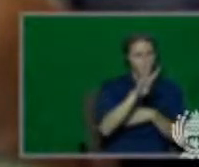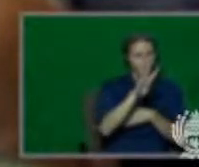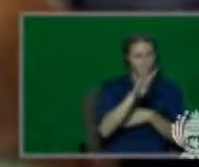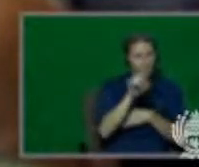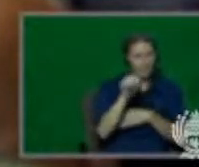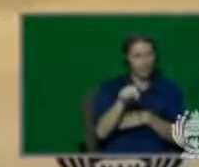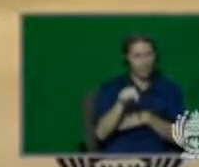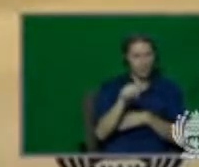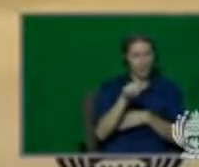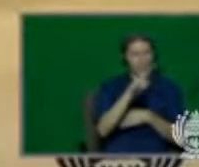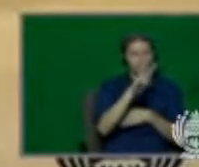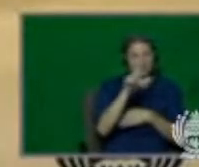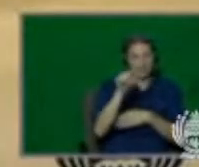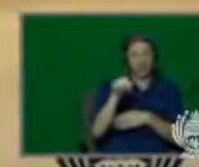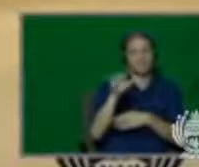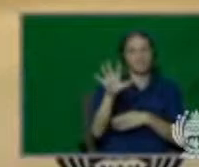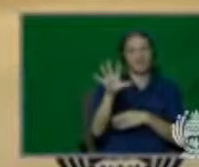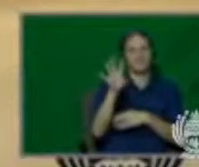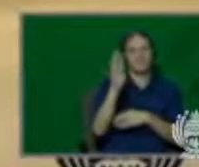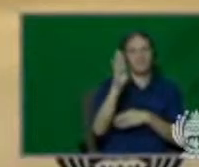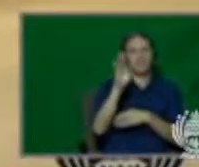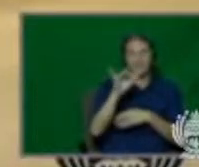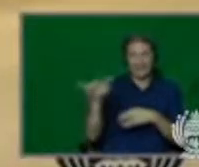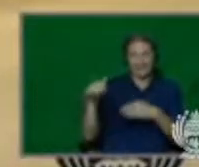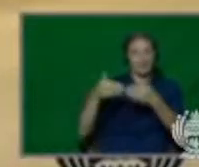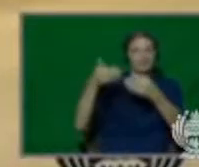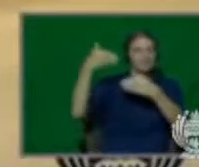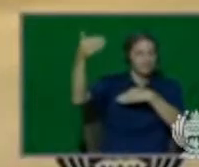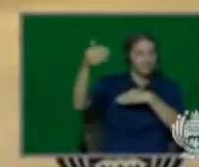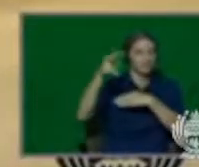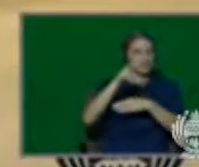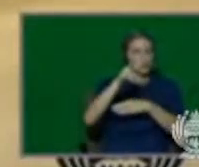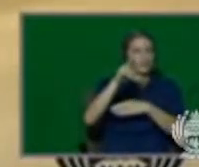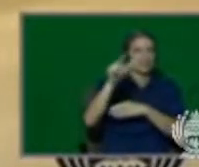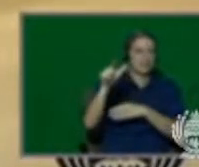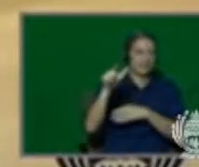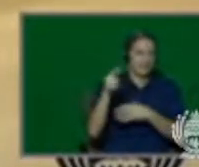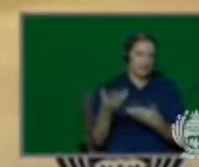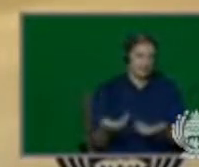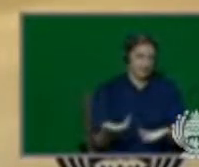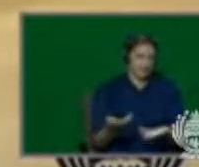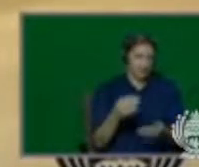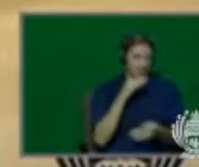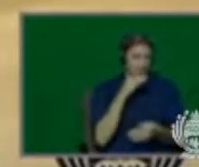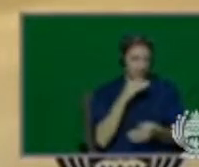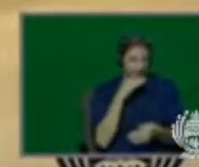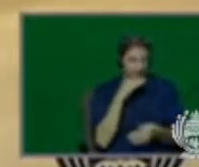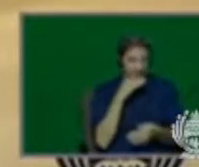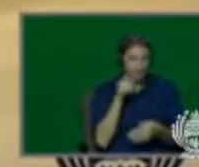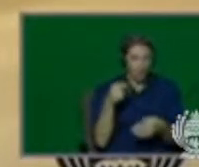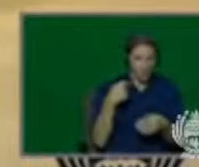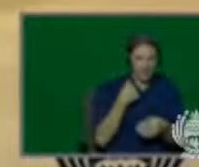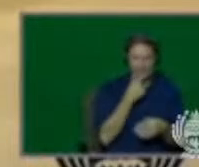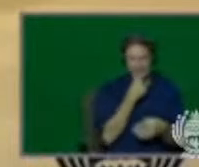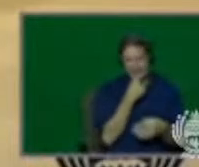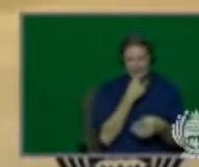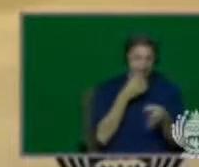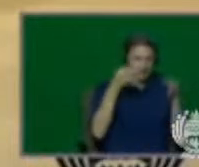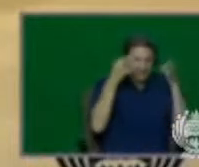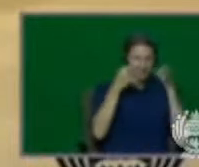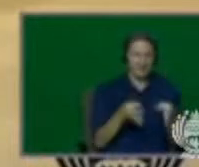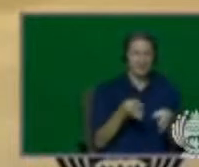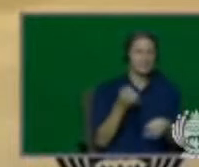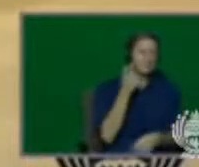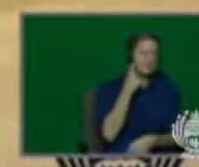Speaker, this decision was not taken lightly. I can tell you now, no Minister of Finance is